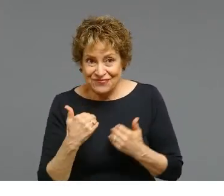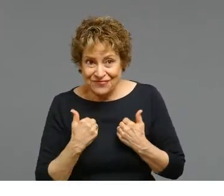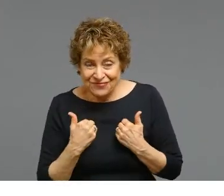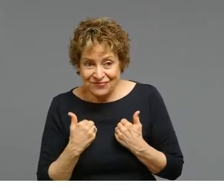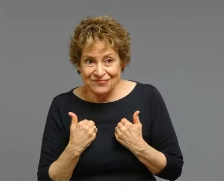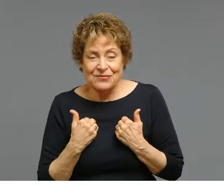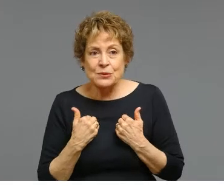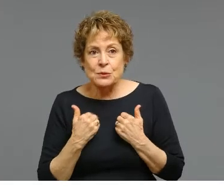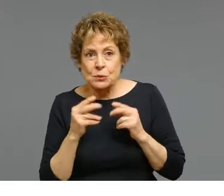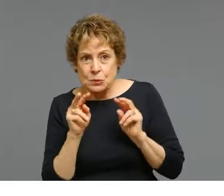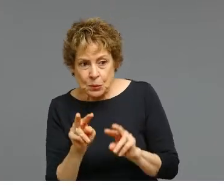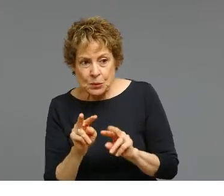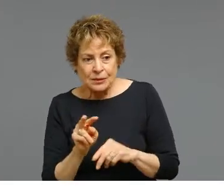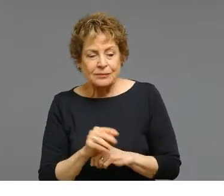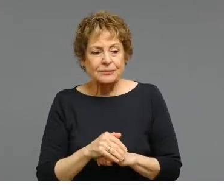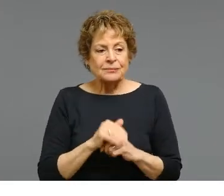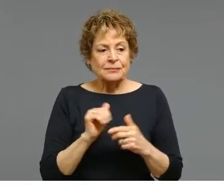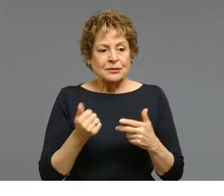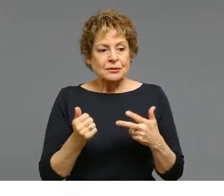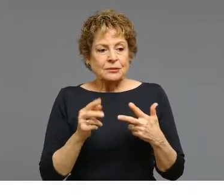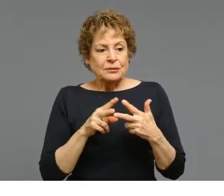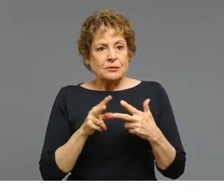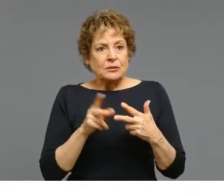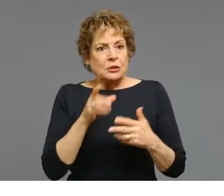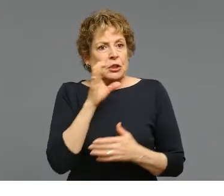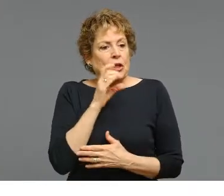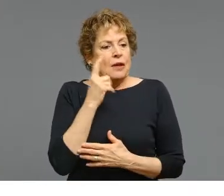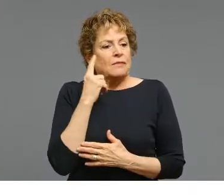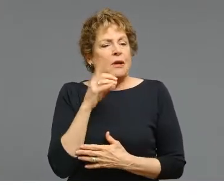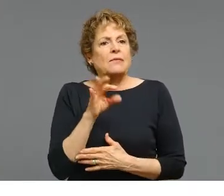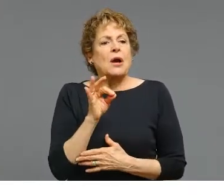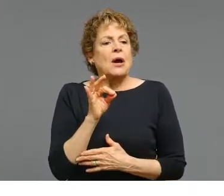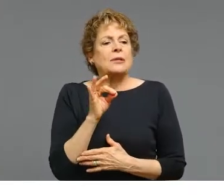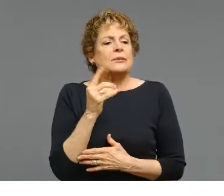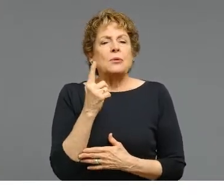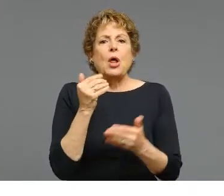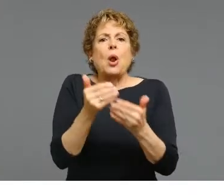you can search for a place nearby.